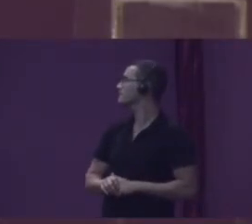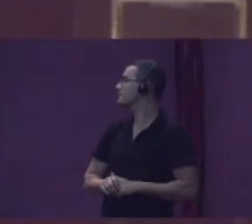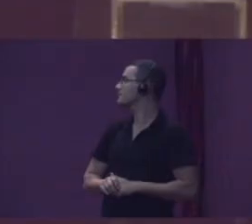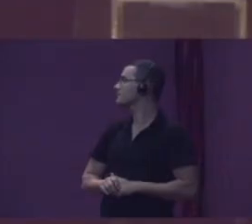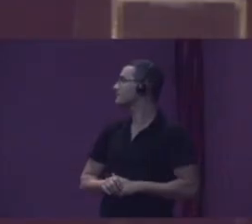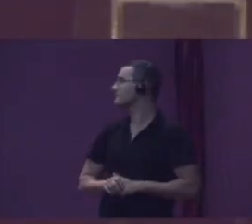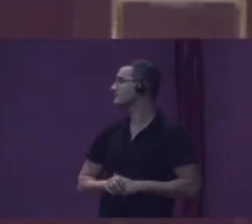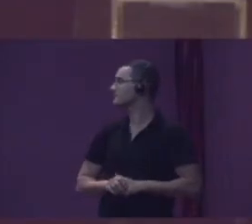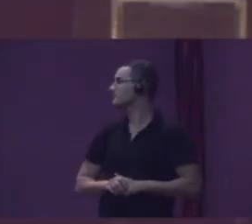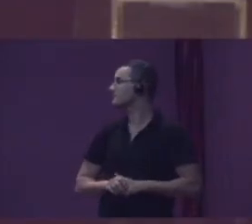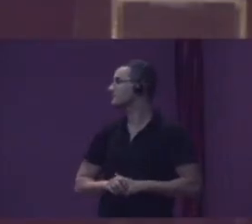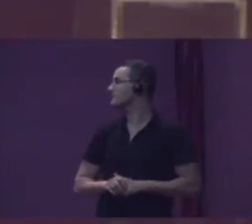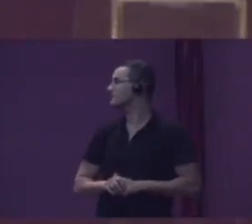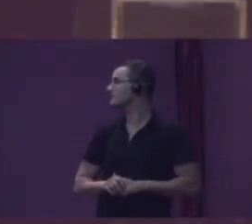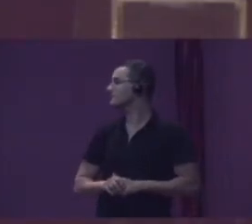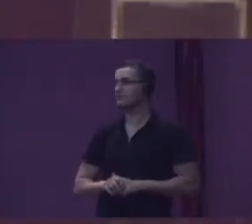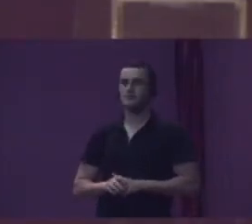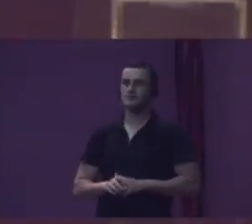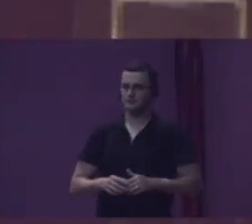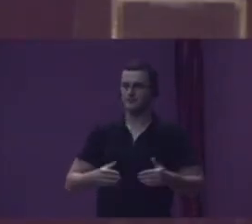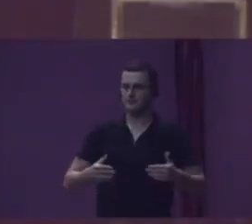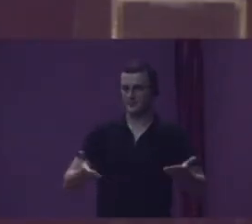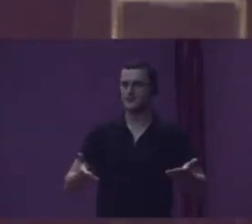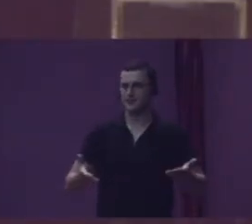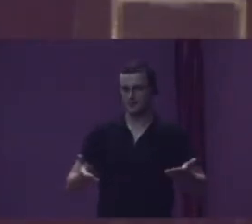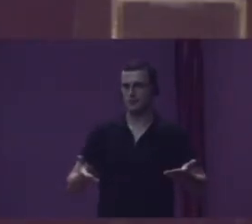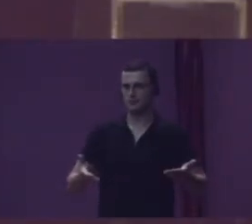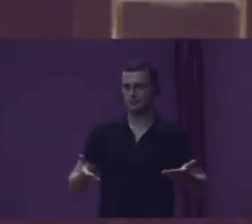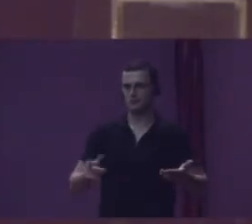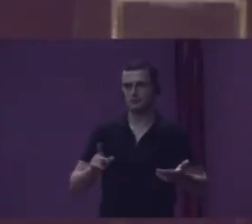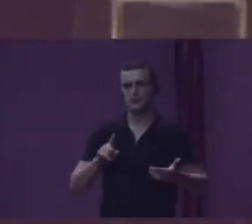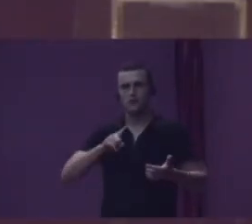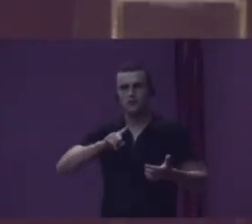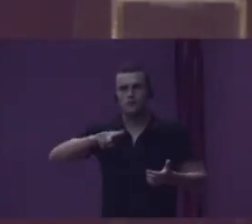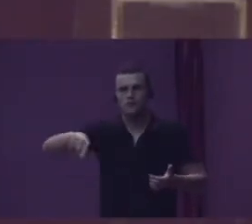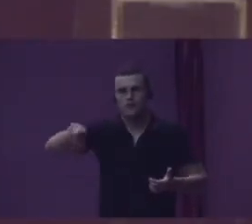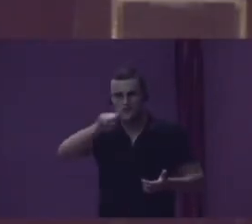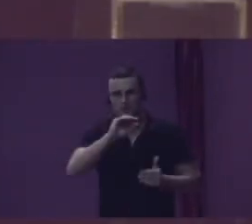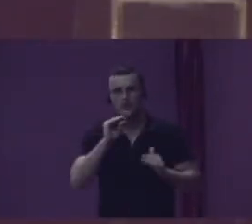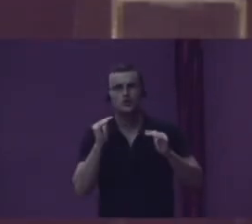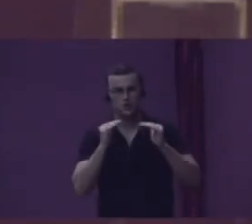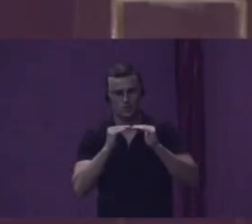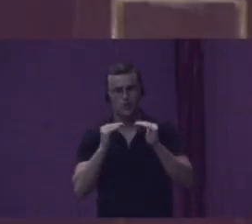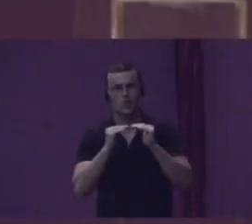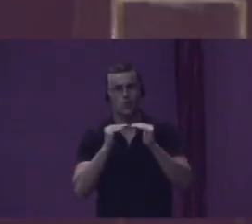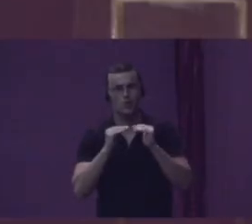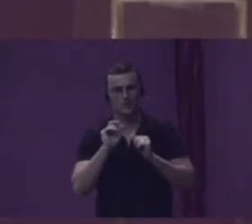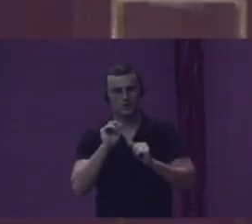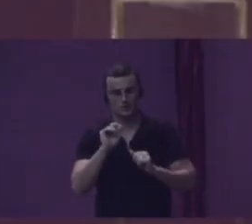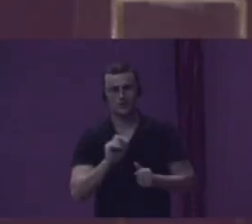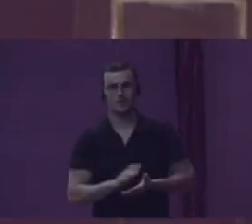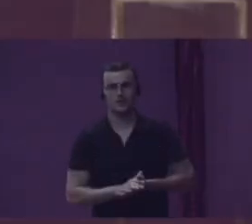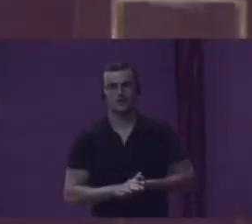Because we agree, right? For a woman like this, 40 minutes or however many kilometers, it's too far to walk.